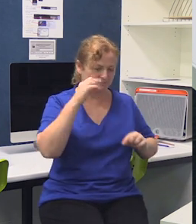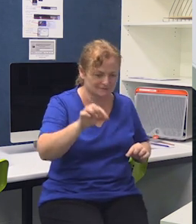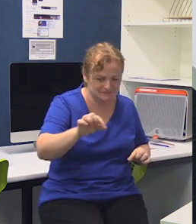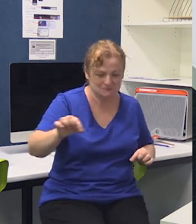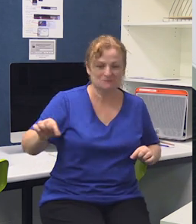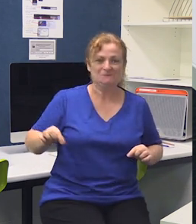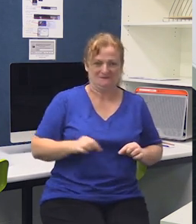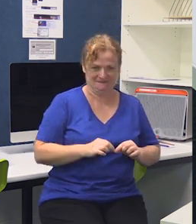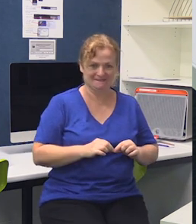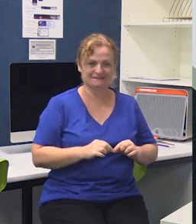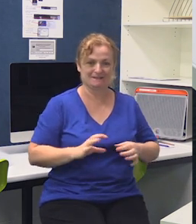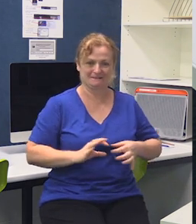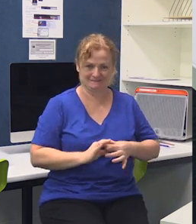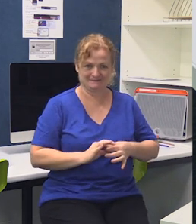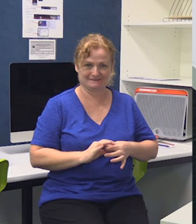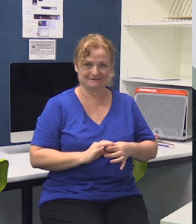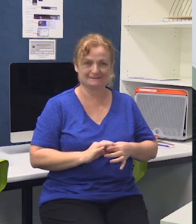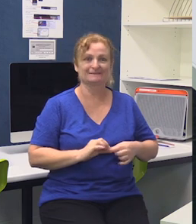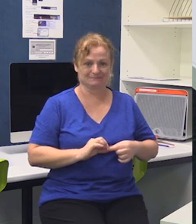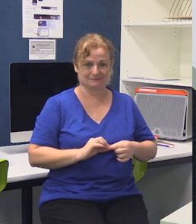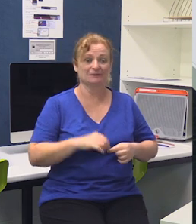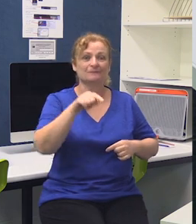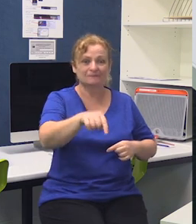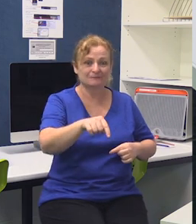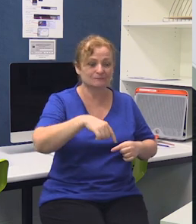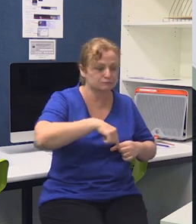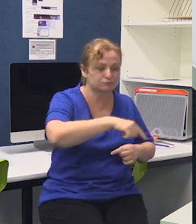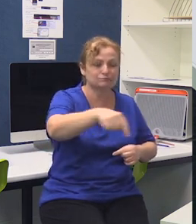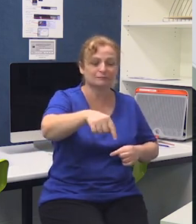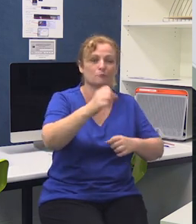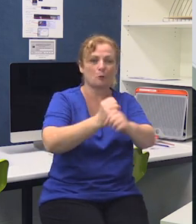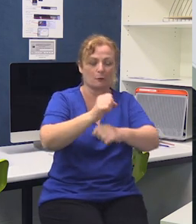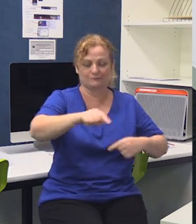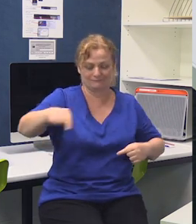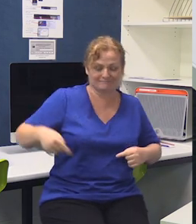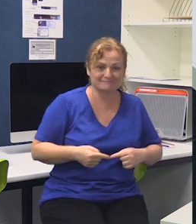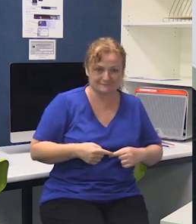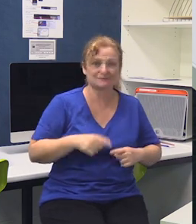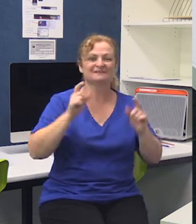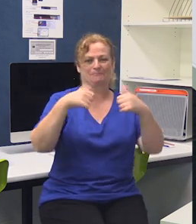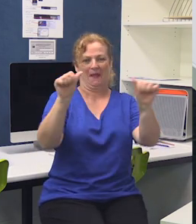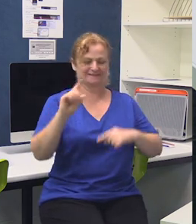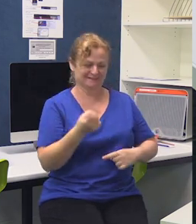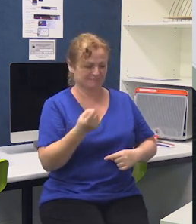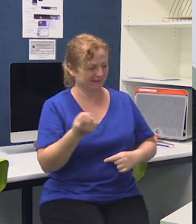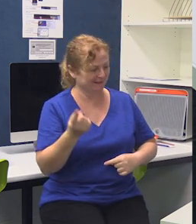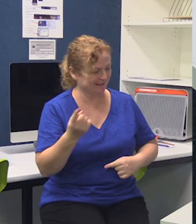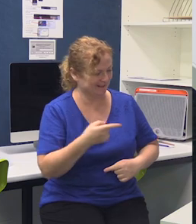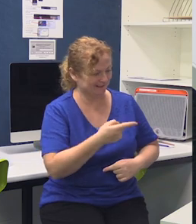from the other side of the motor to the other side of the battery, and we've got some action.